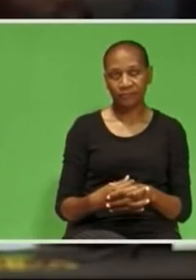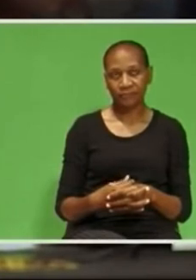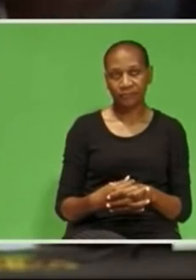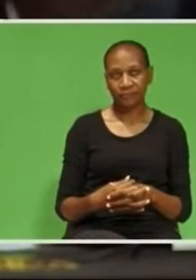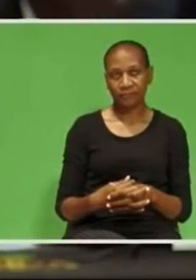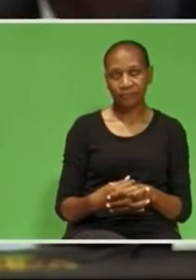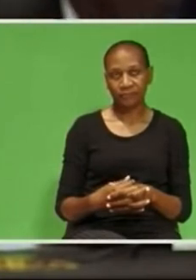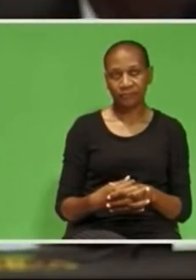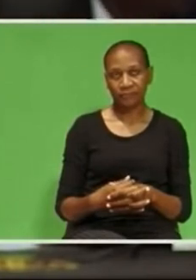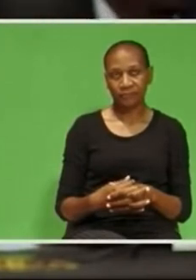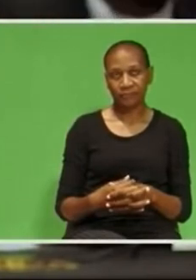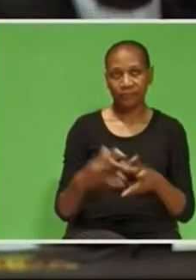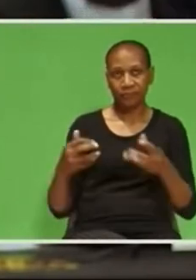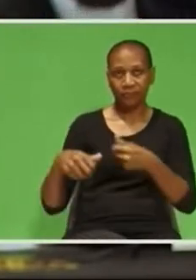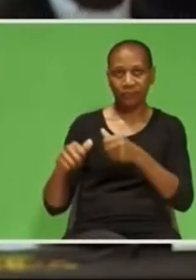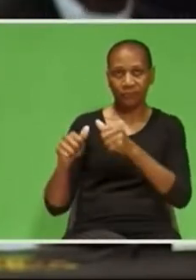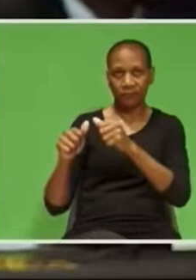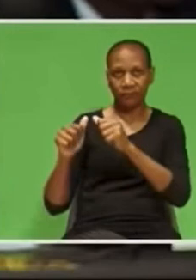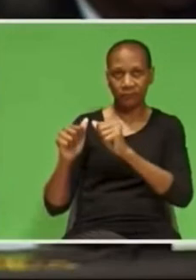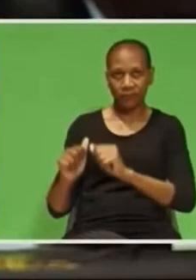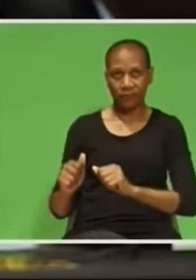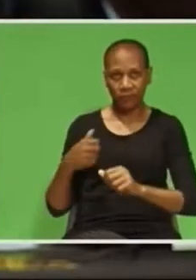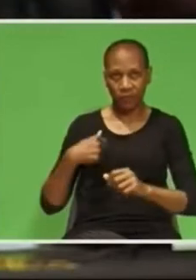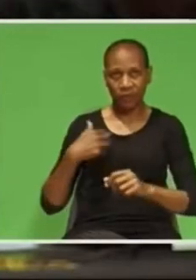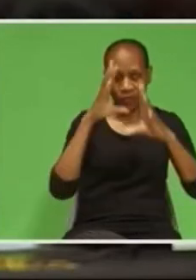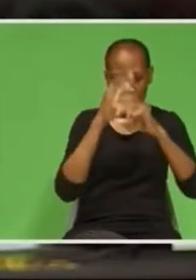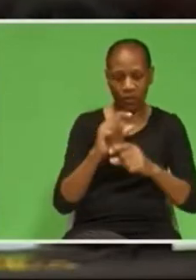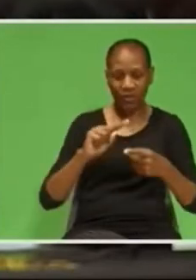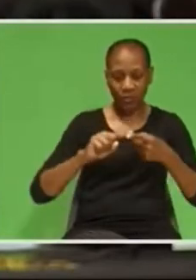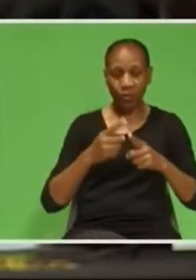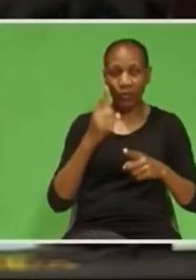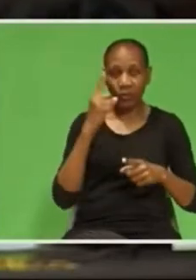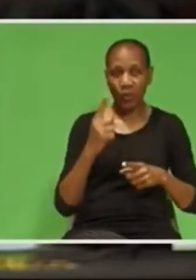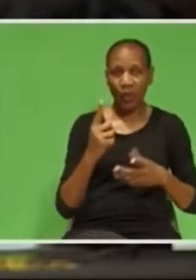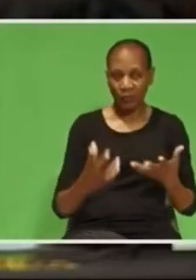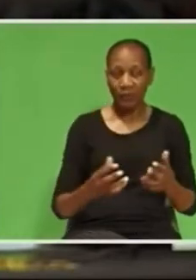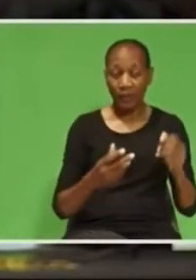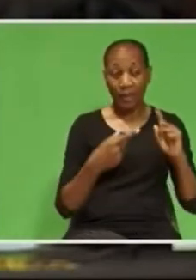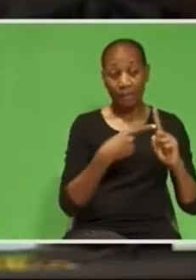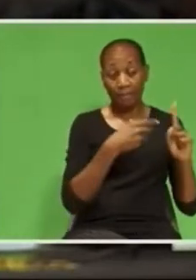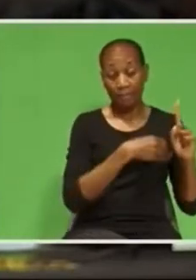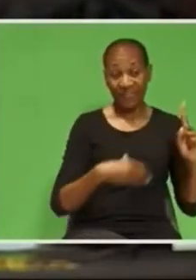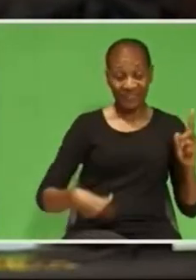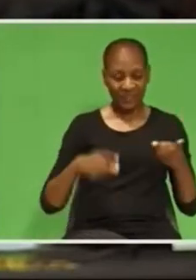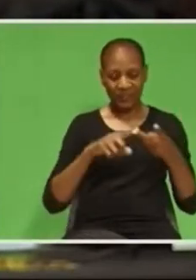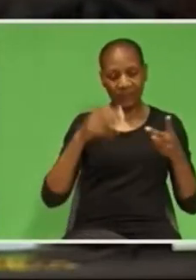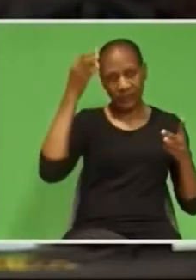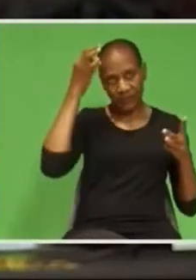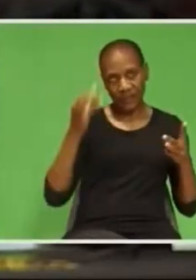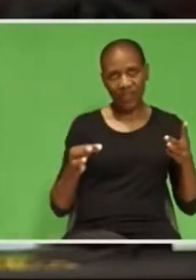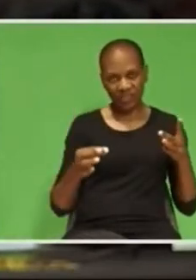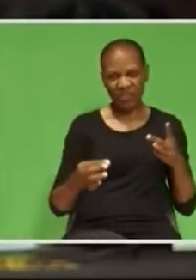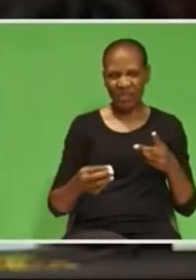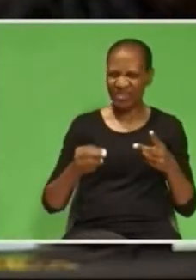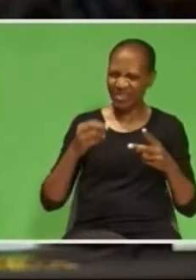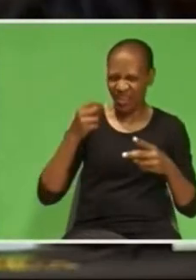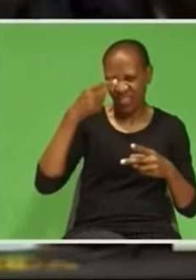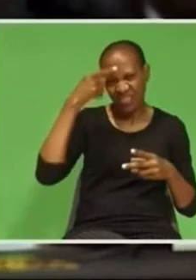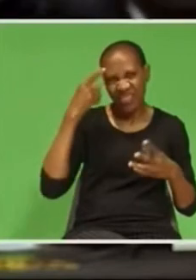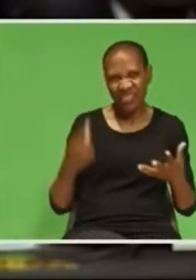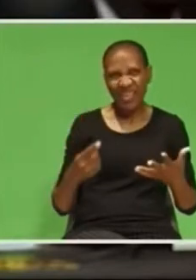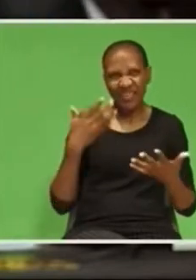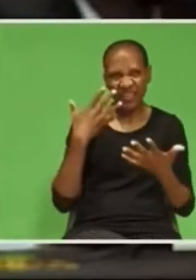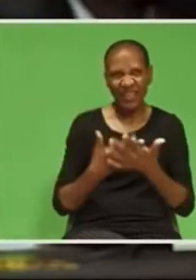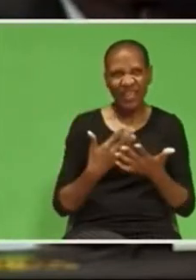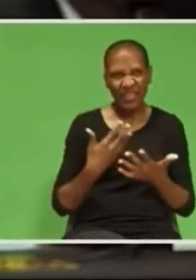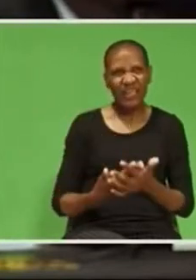daarna. Now, Jay, I do want to focus on one important point. The fact that the president and its government has the audacity to